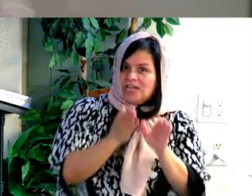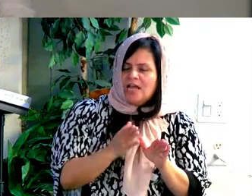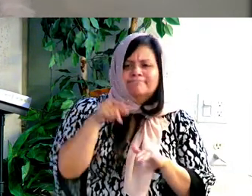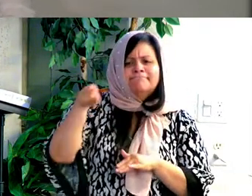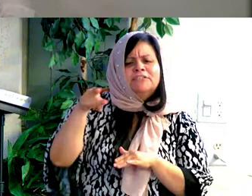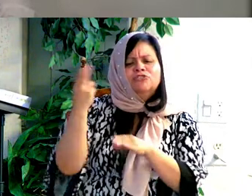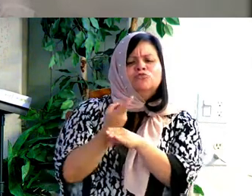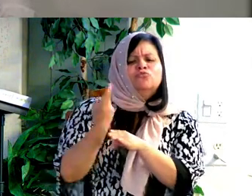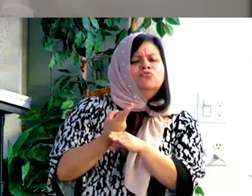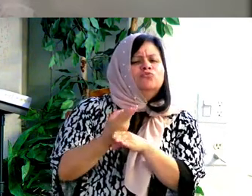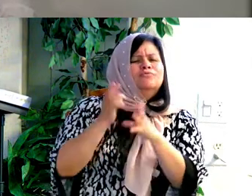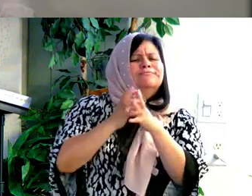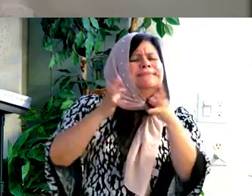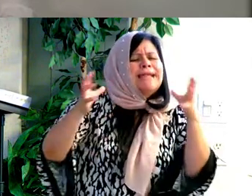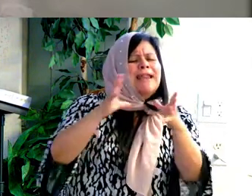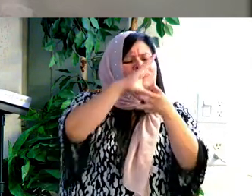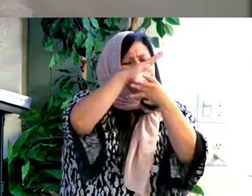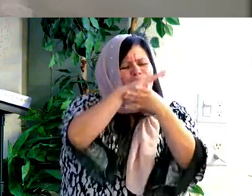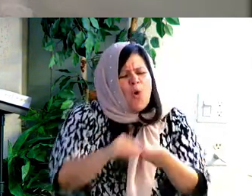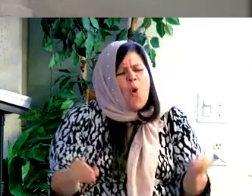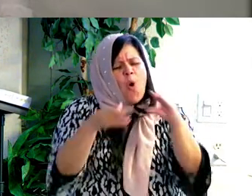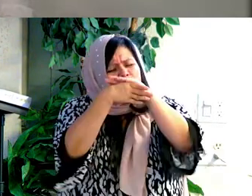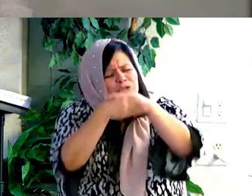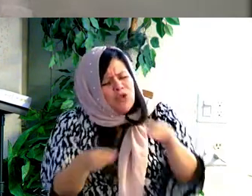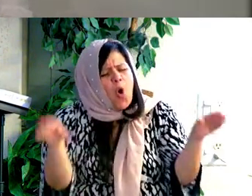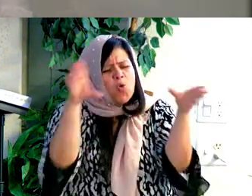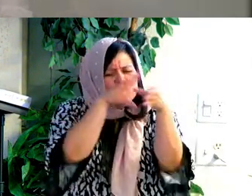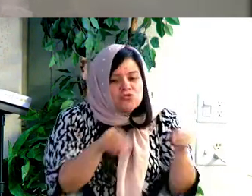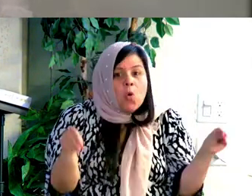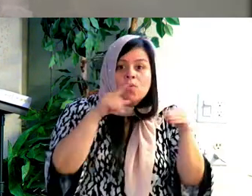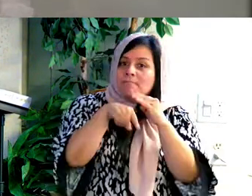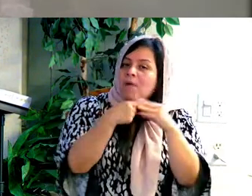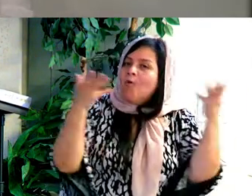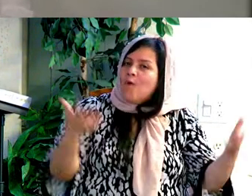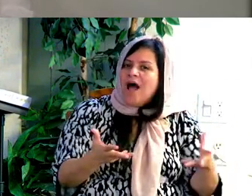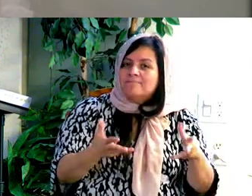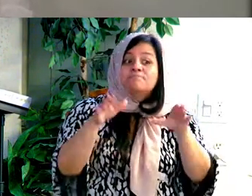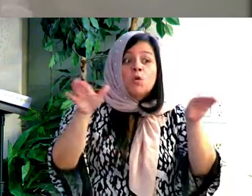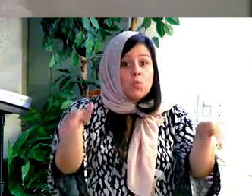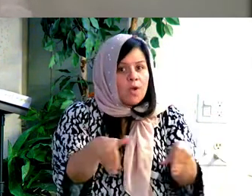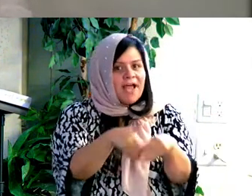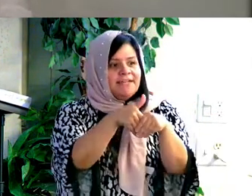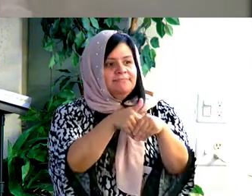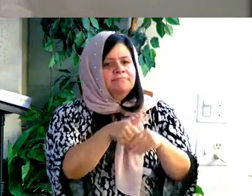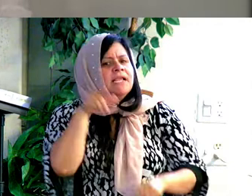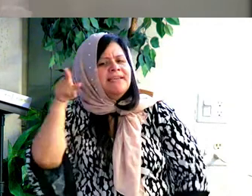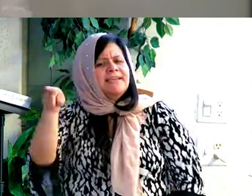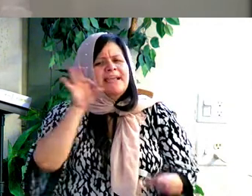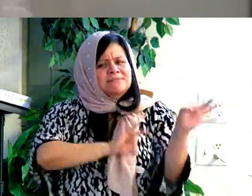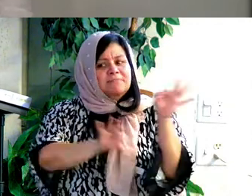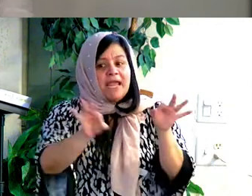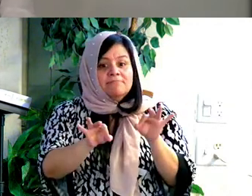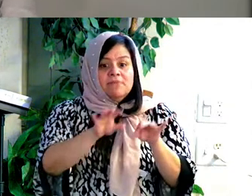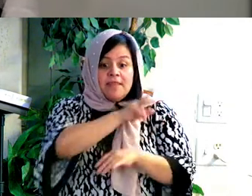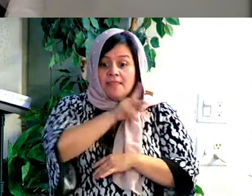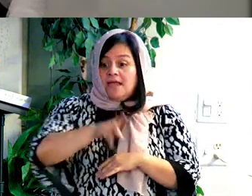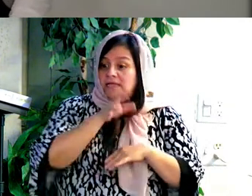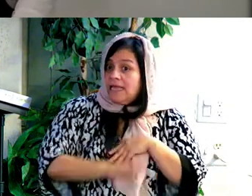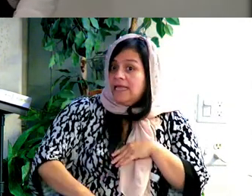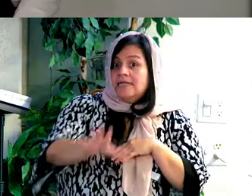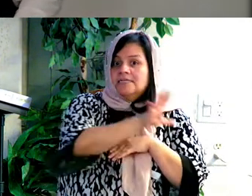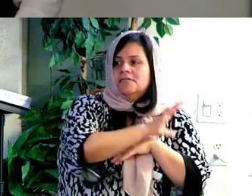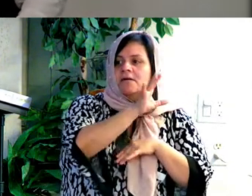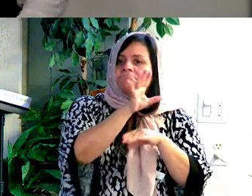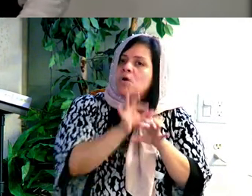se tratan de la boda hebrea. And he said, kingdom, one of them, says, the kingdom of God is like a king who made a marriage